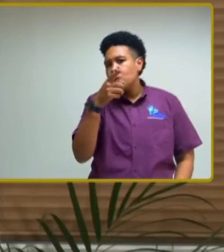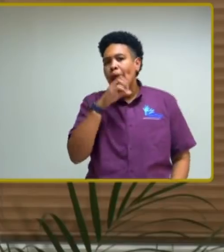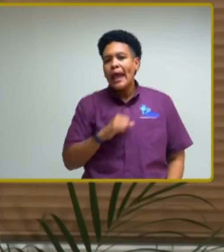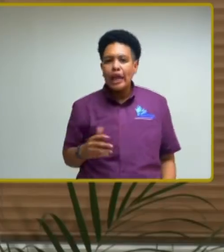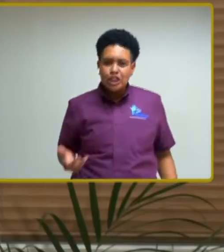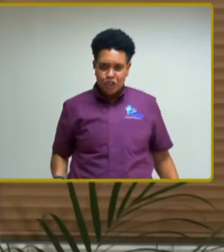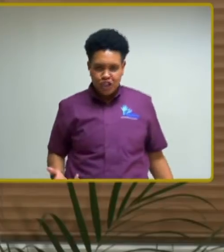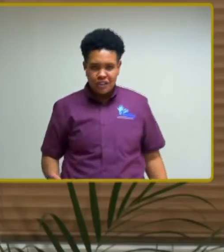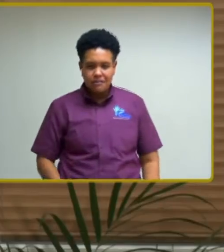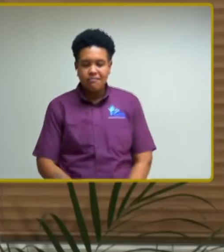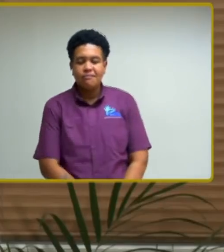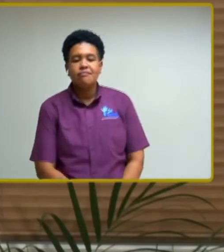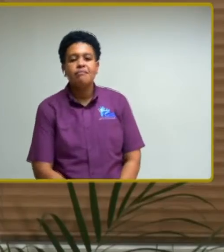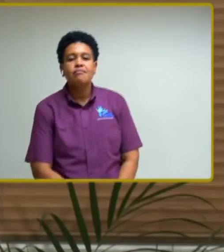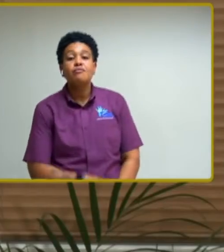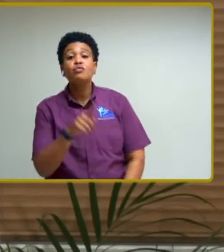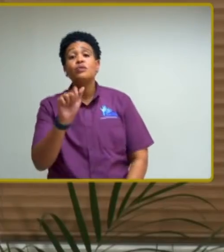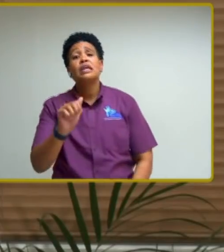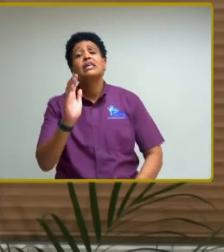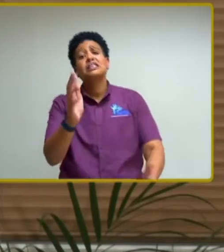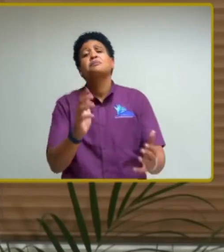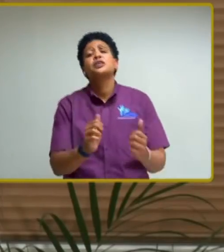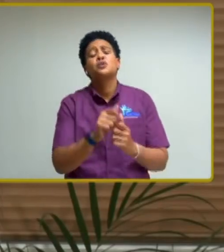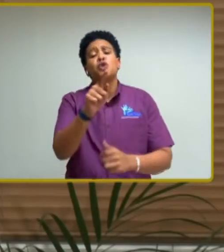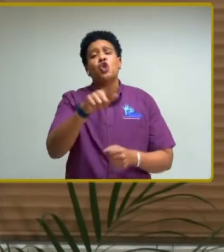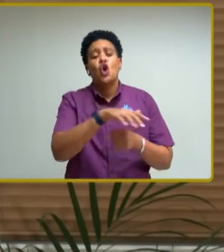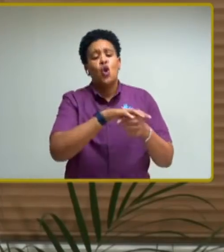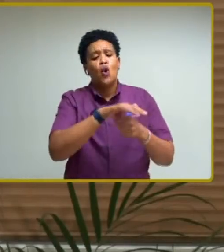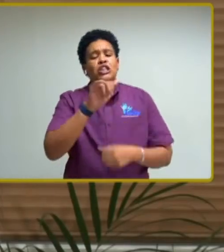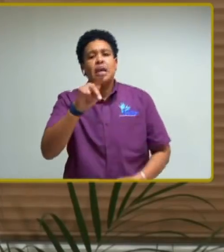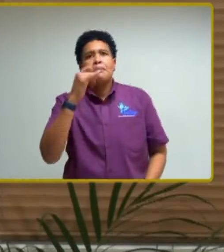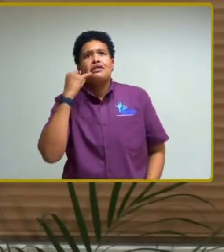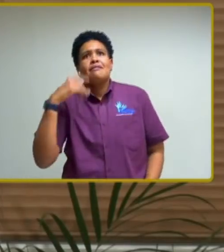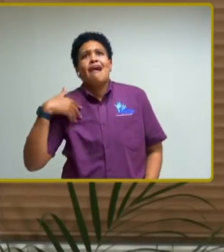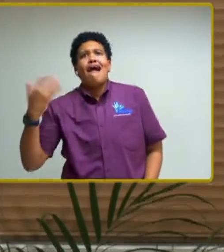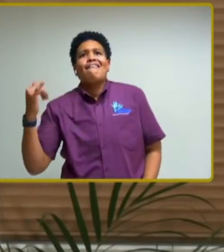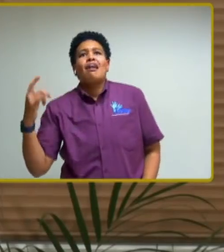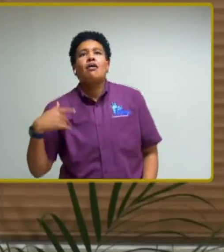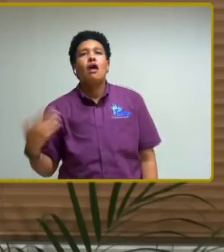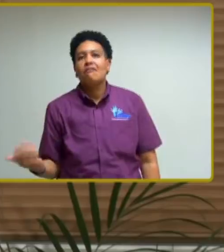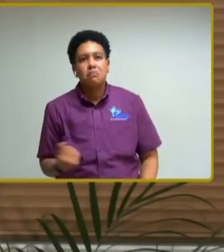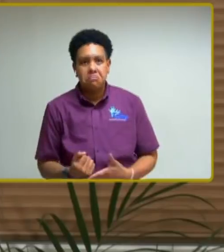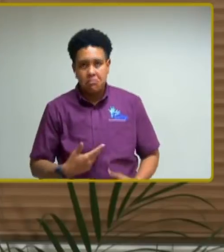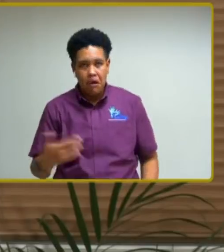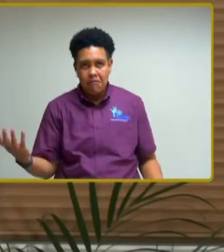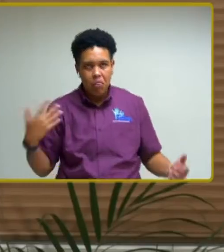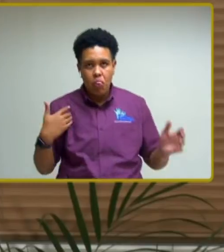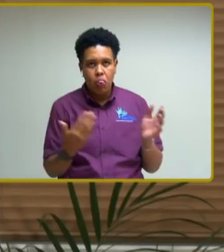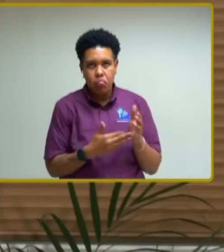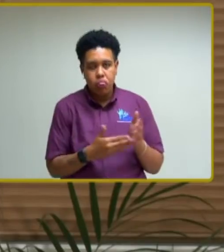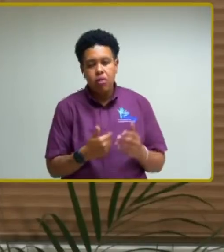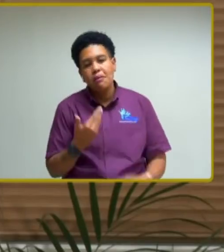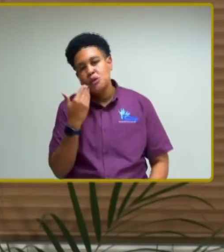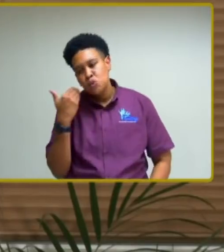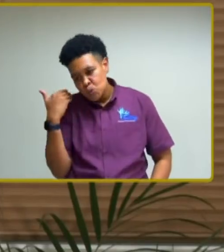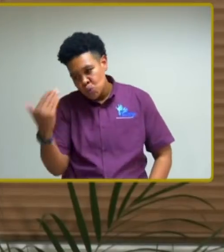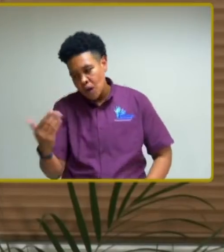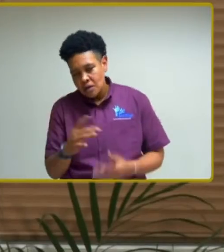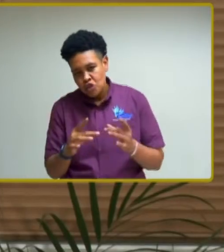So you can speak to your local justice if you don't have any form of ID. We will announce each week,